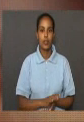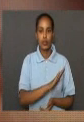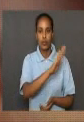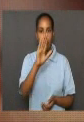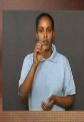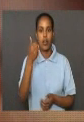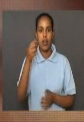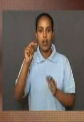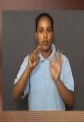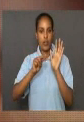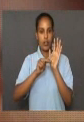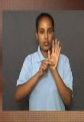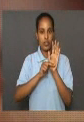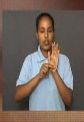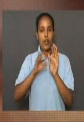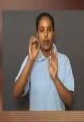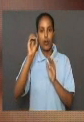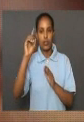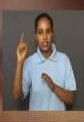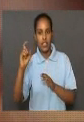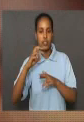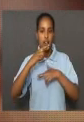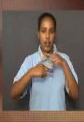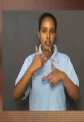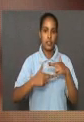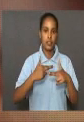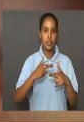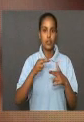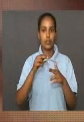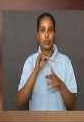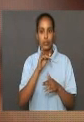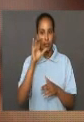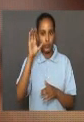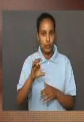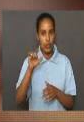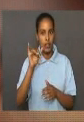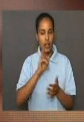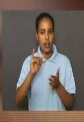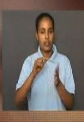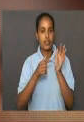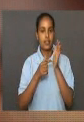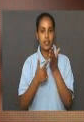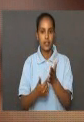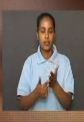Your anode of oxidation reaction should look like this.